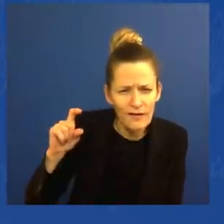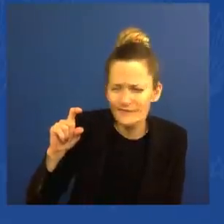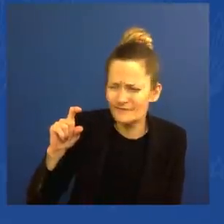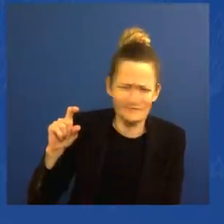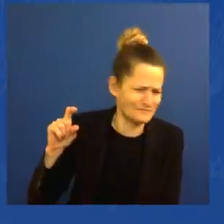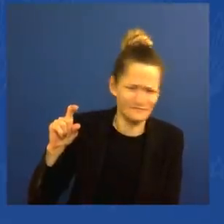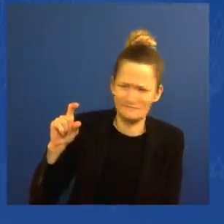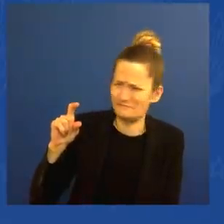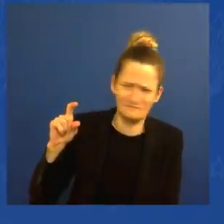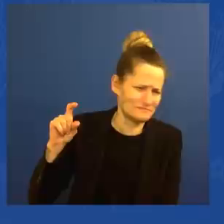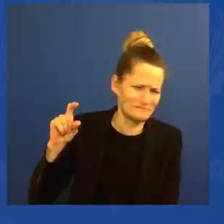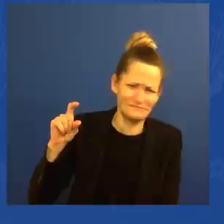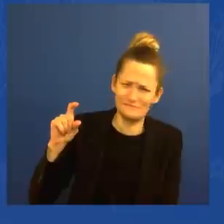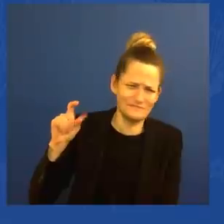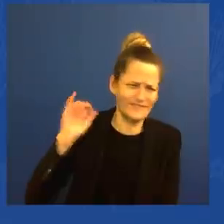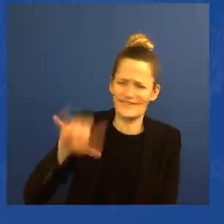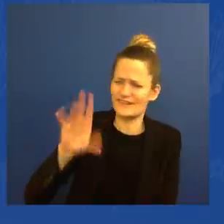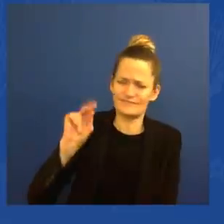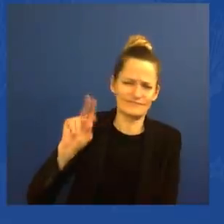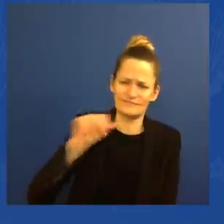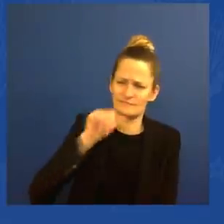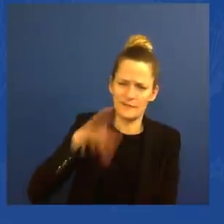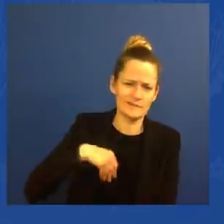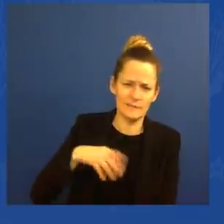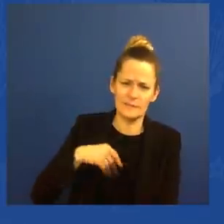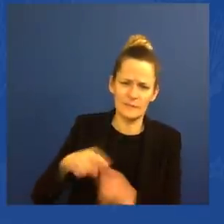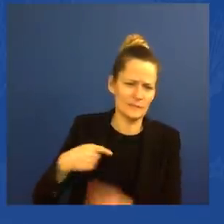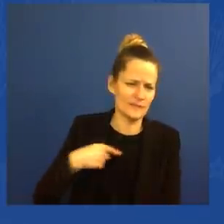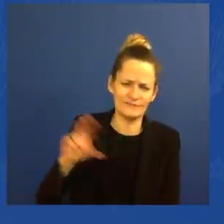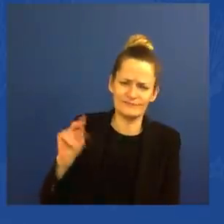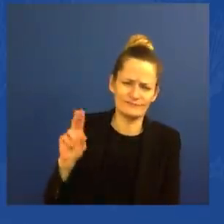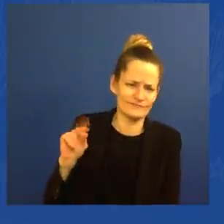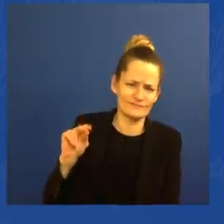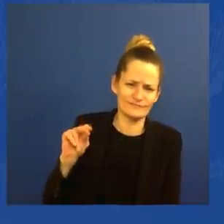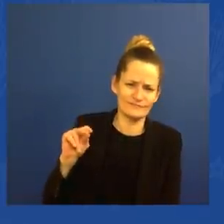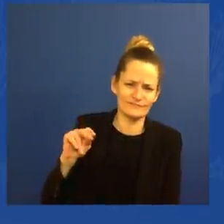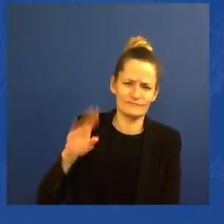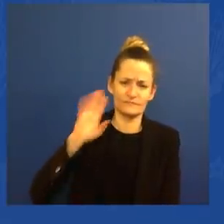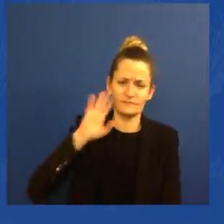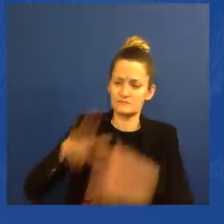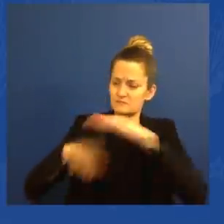than $35 a month for insulin. They'll still make a big profit.